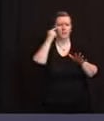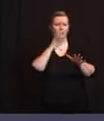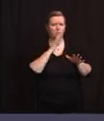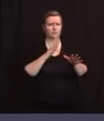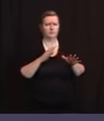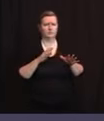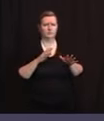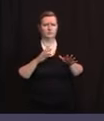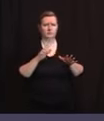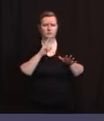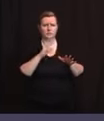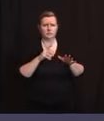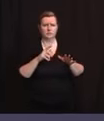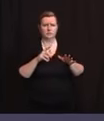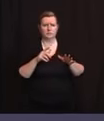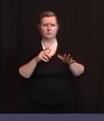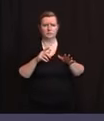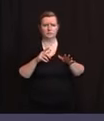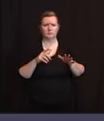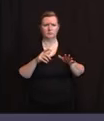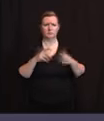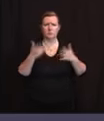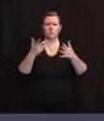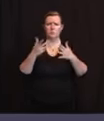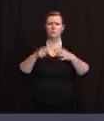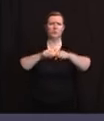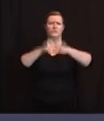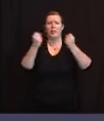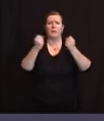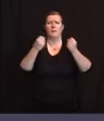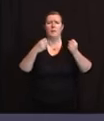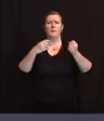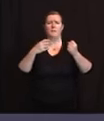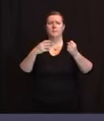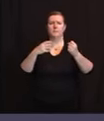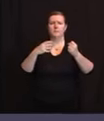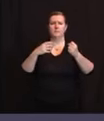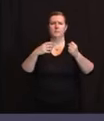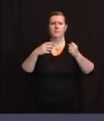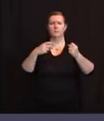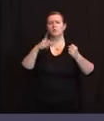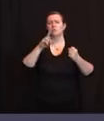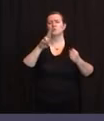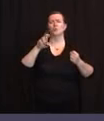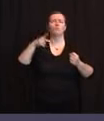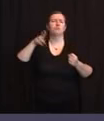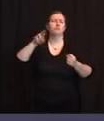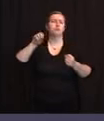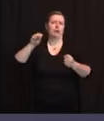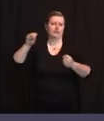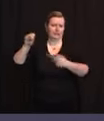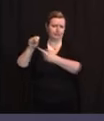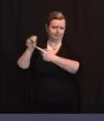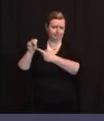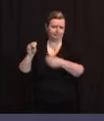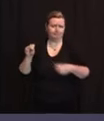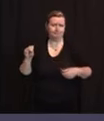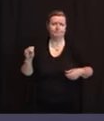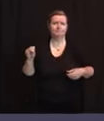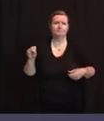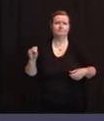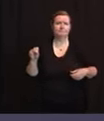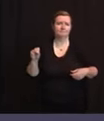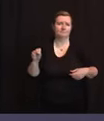They claim it was. No, I'm told that this was time to go live while we're here too. Yes, I have no insights at